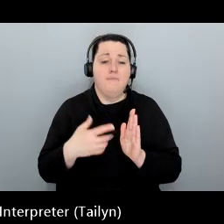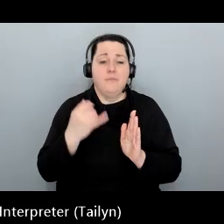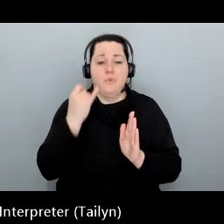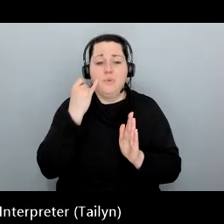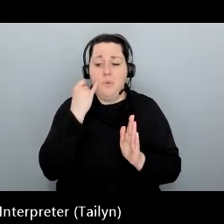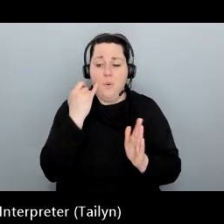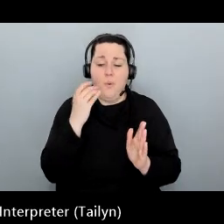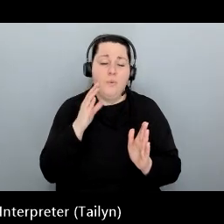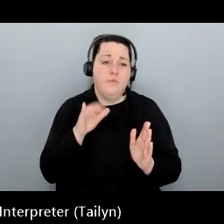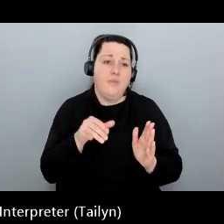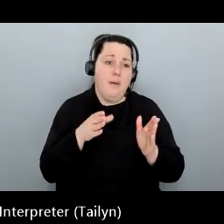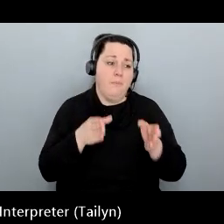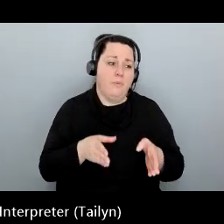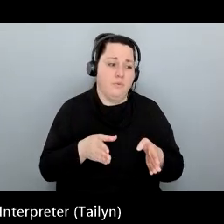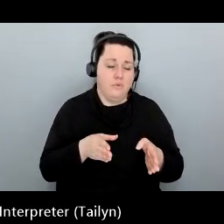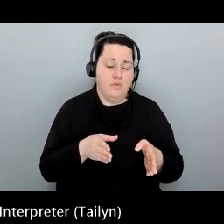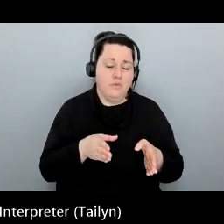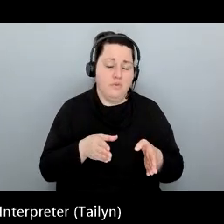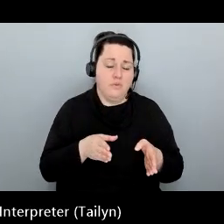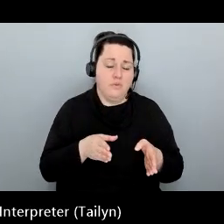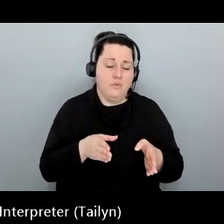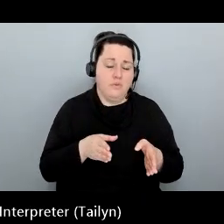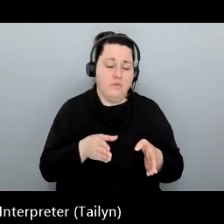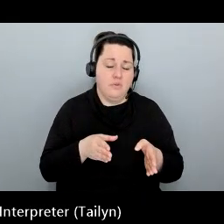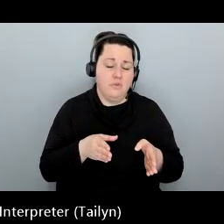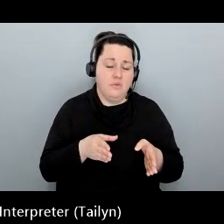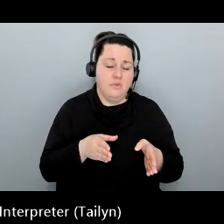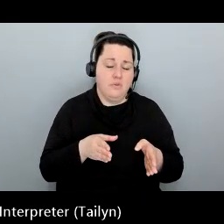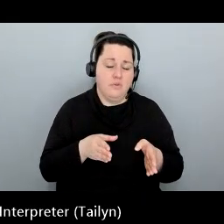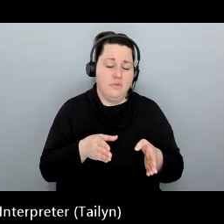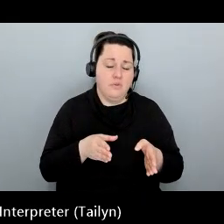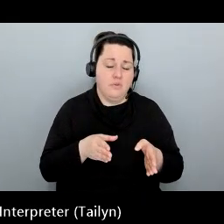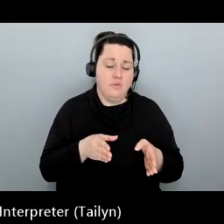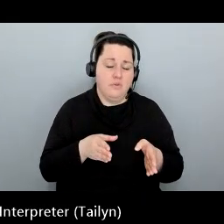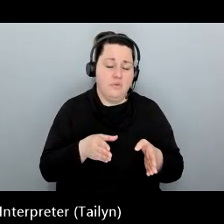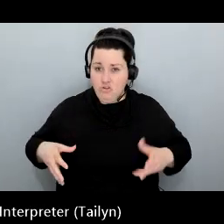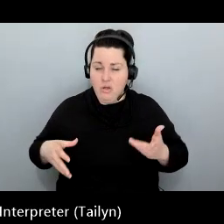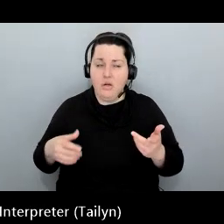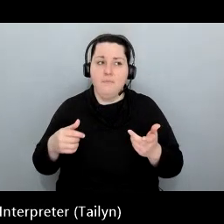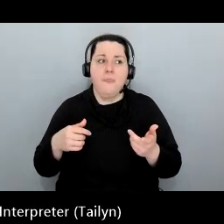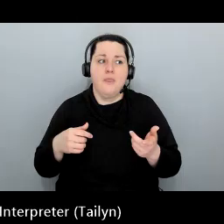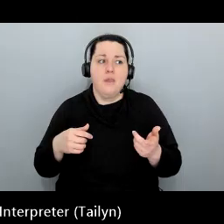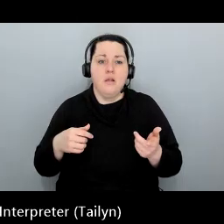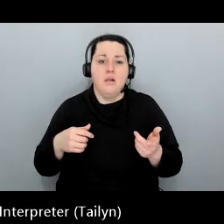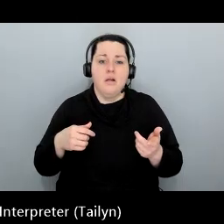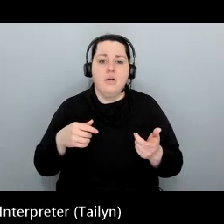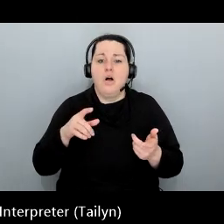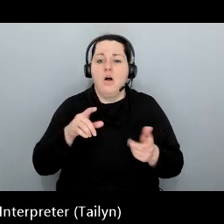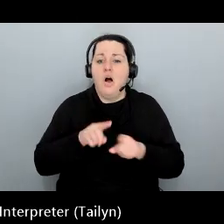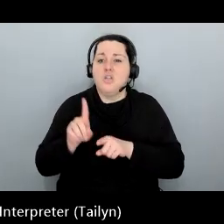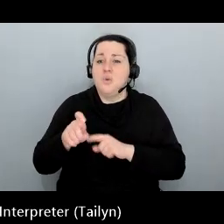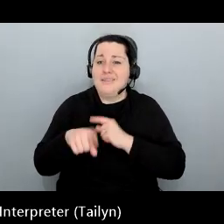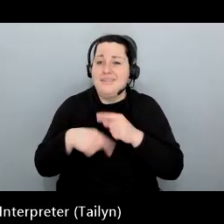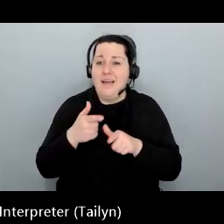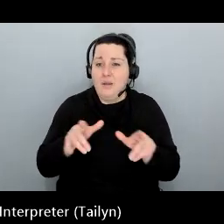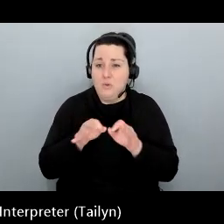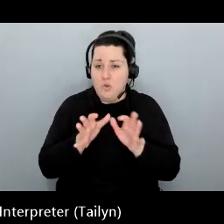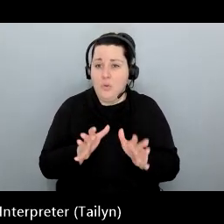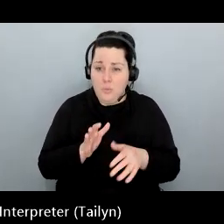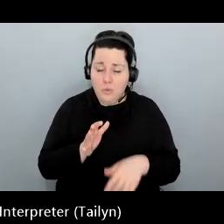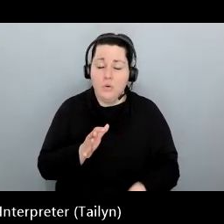this person also the employee in a wheelchair that I hired also needs sign language interpretation, which is going